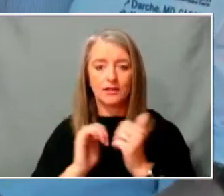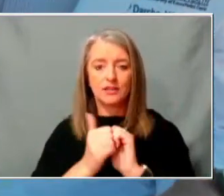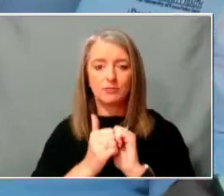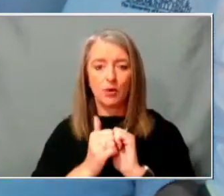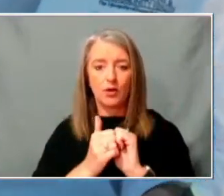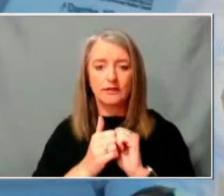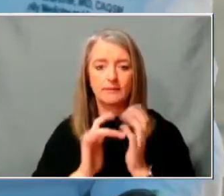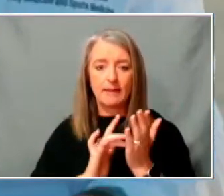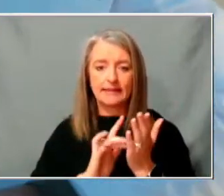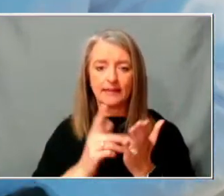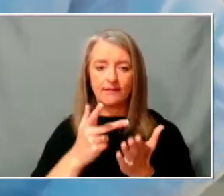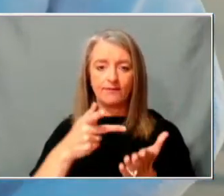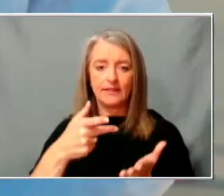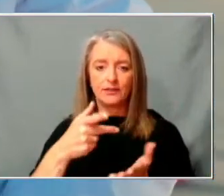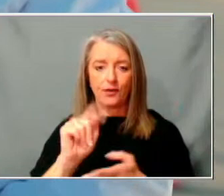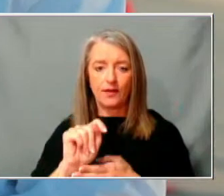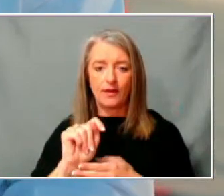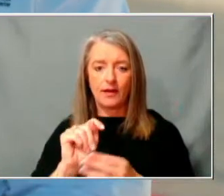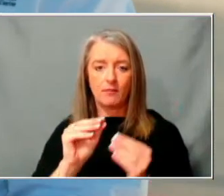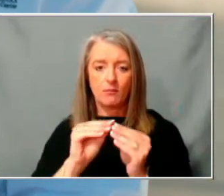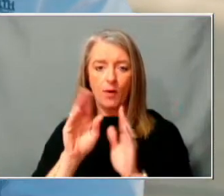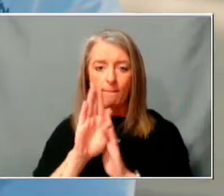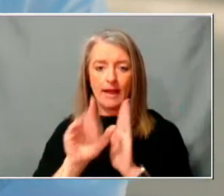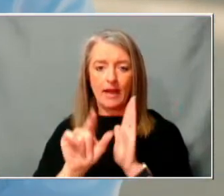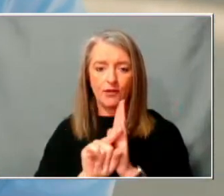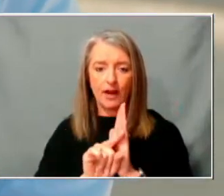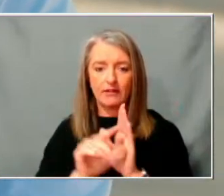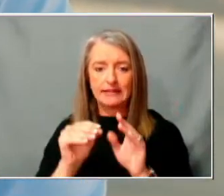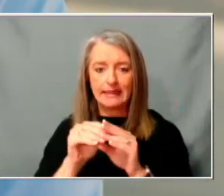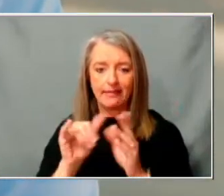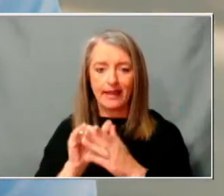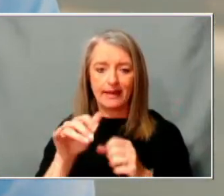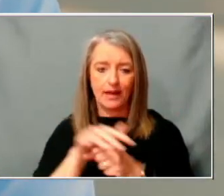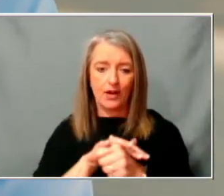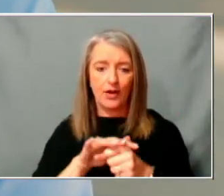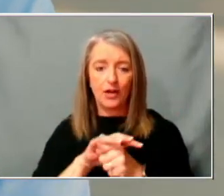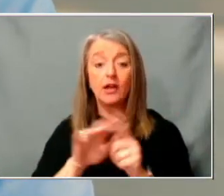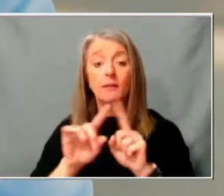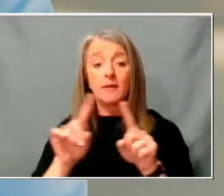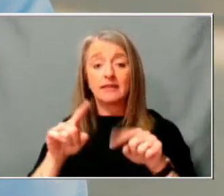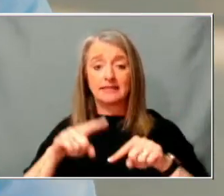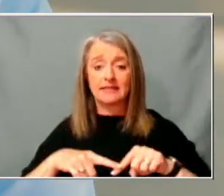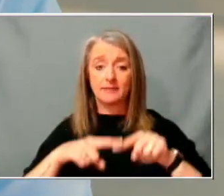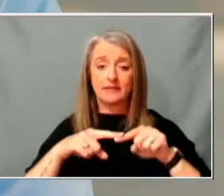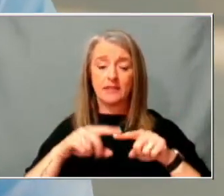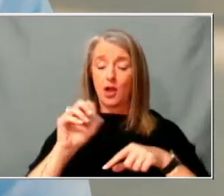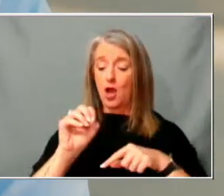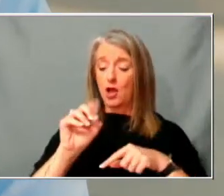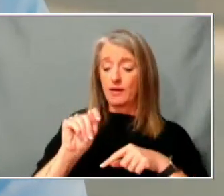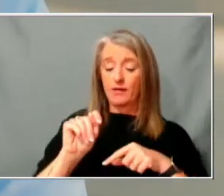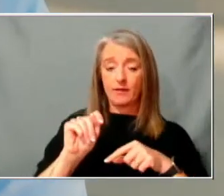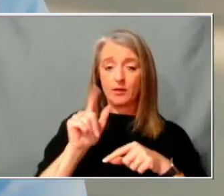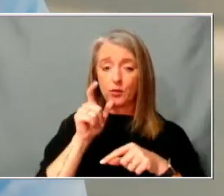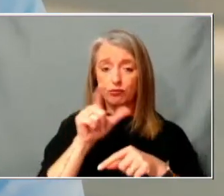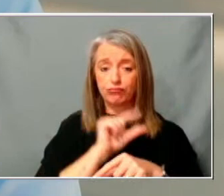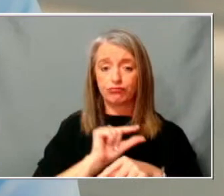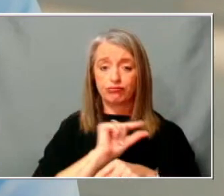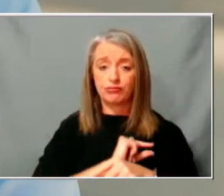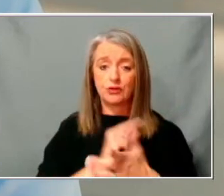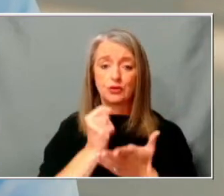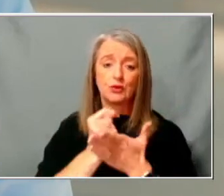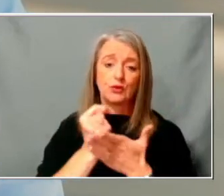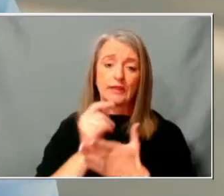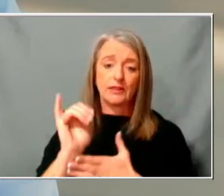therapists probably have a little bit better background than that. But I think there's a number of occupational therapists that are very qualified to treat that as well.